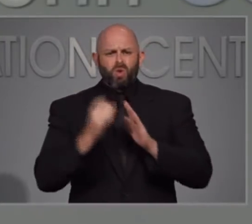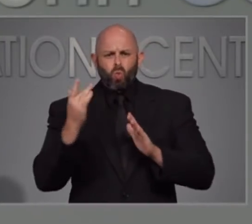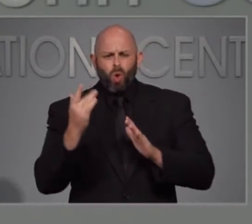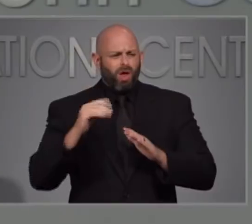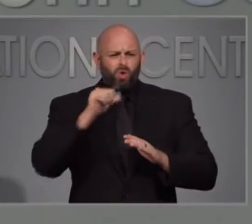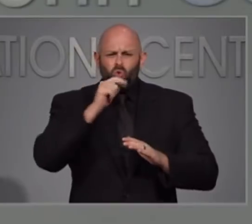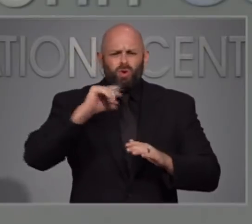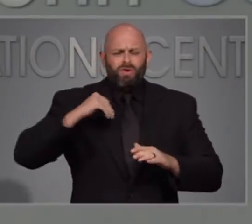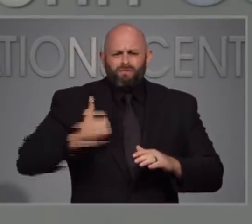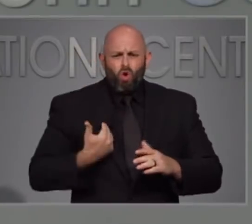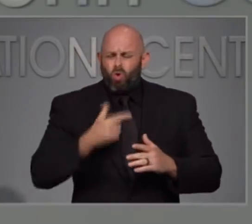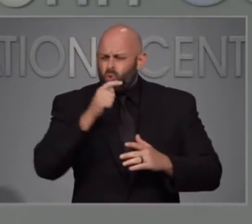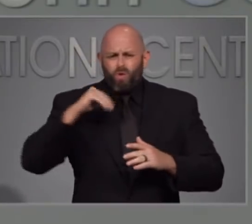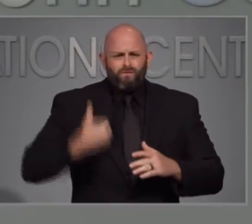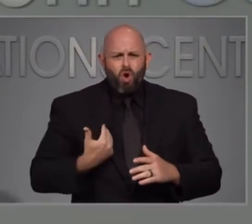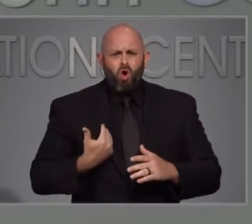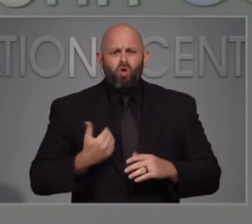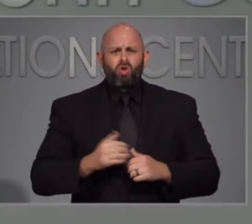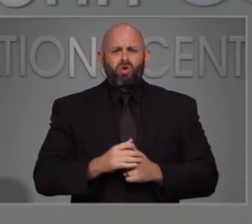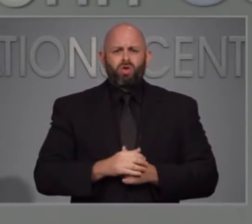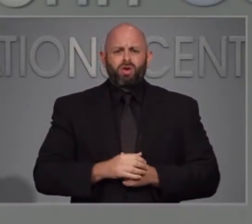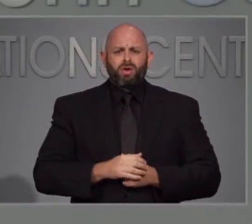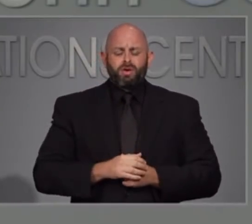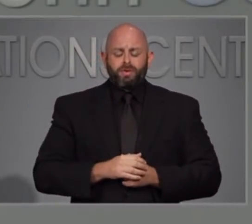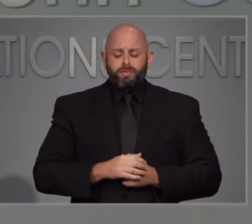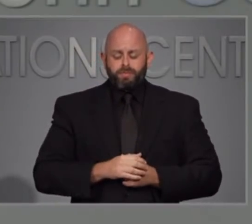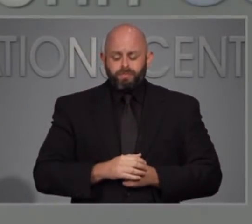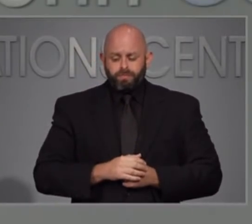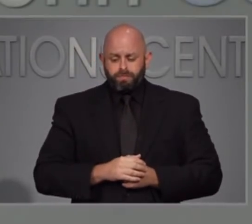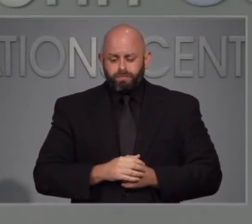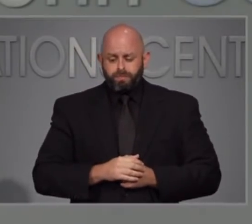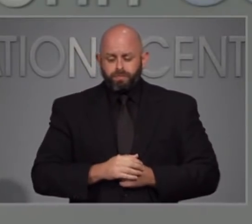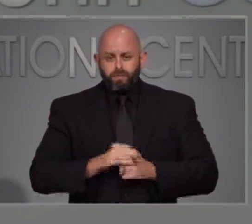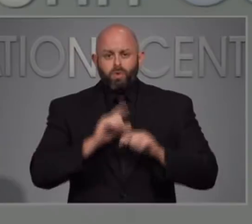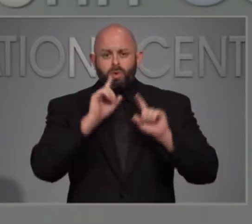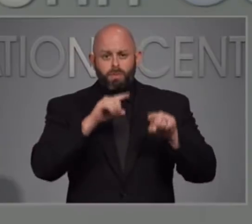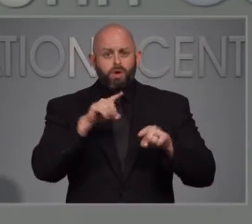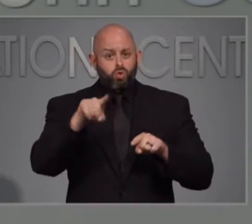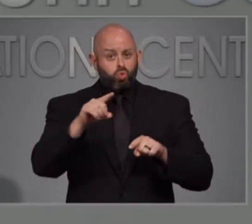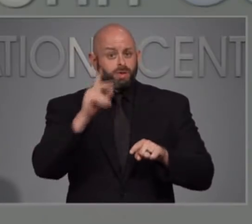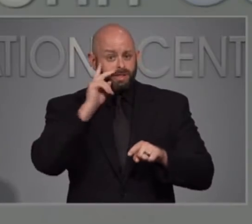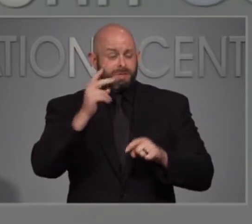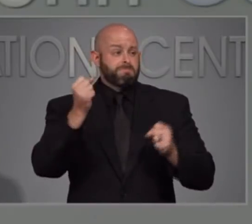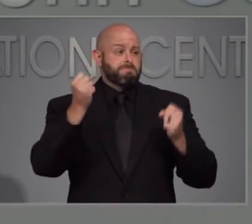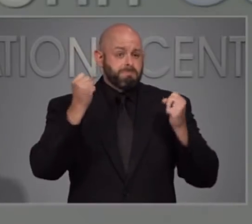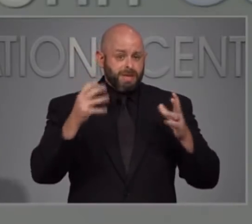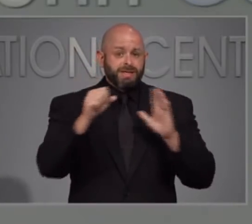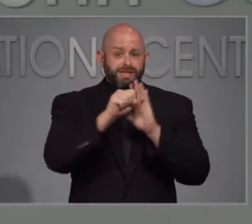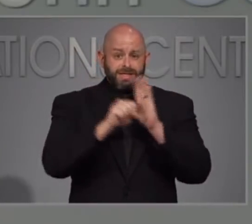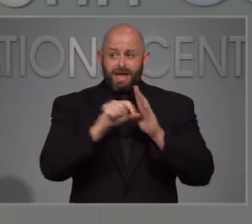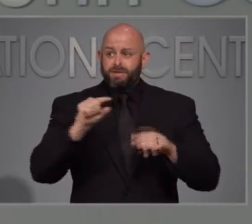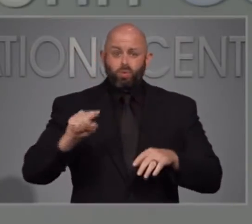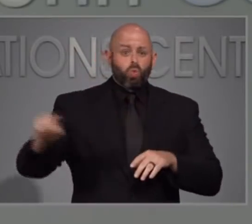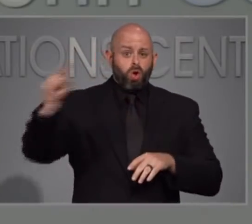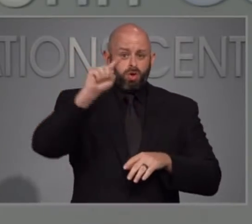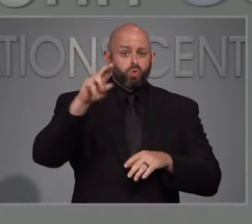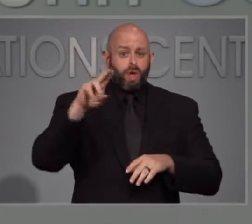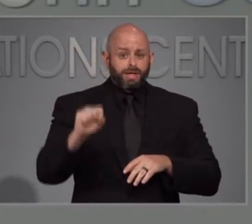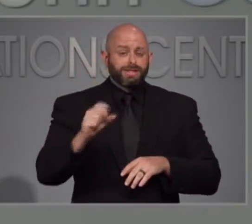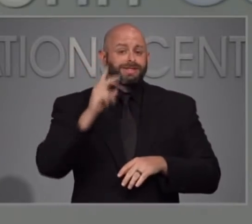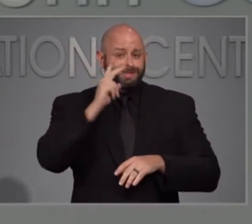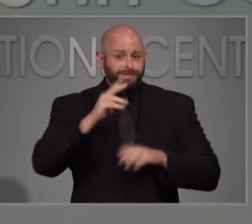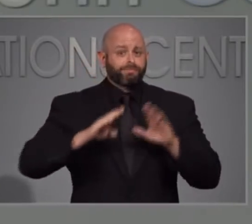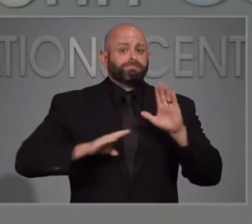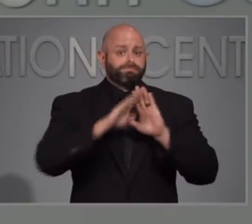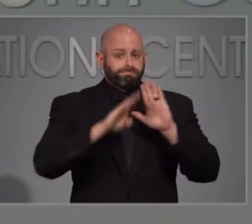lie? I think you're seeing a lot of states across the country that are seeing increases in these